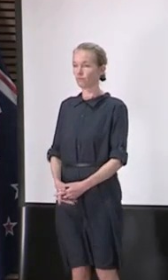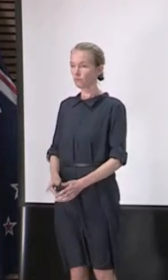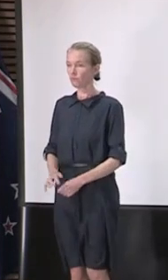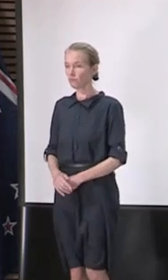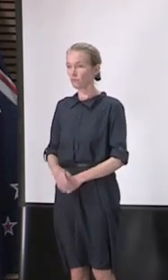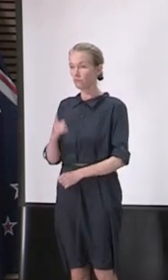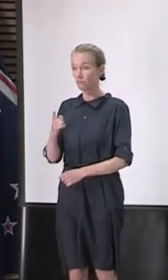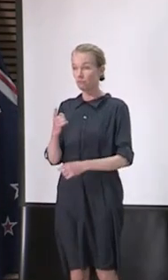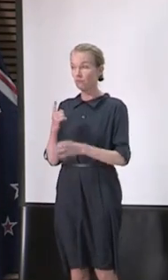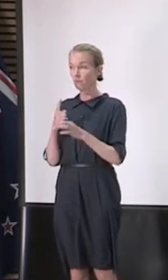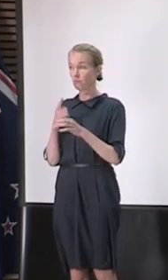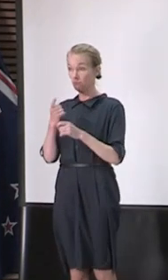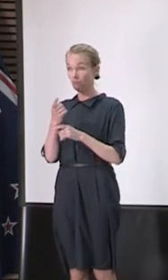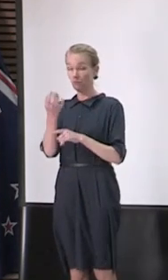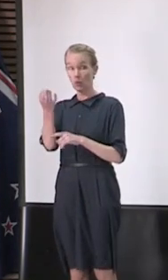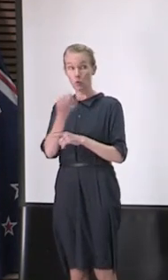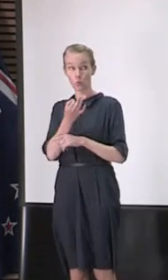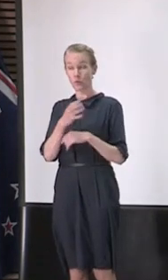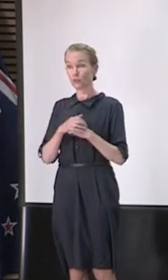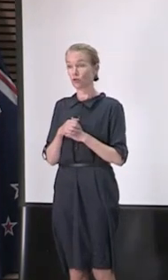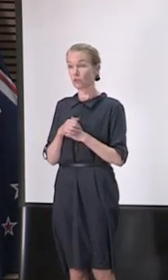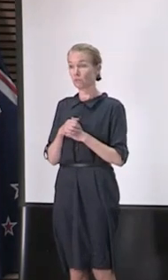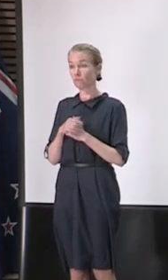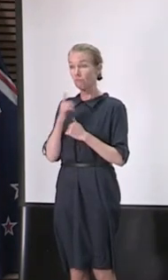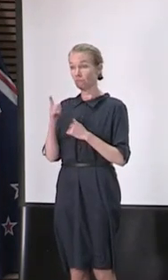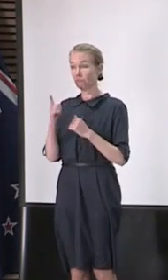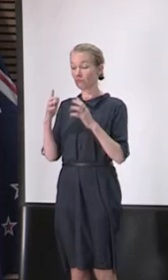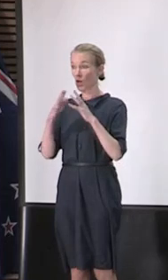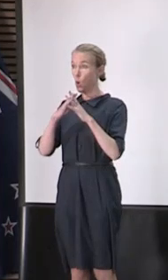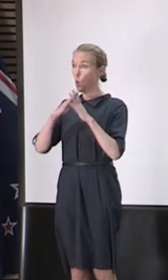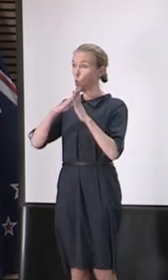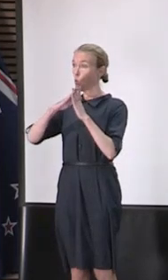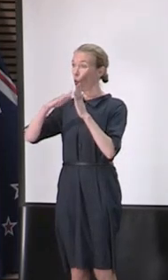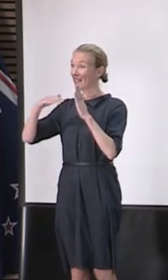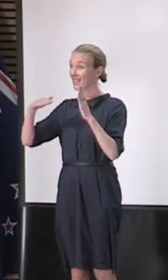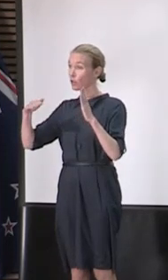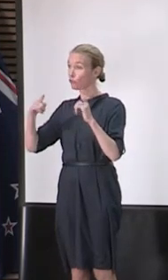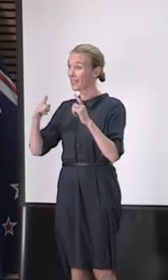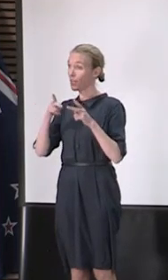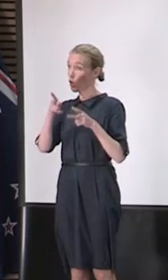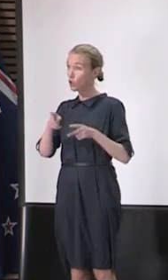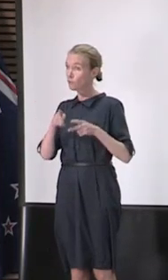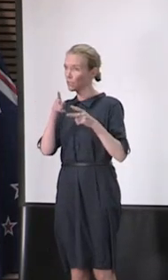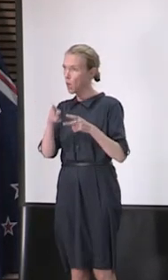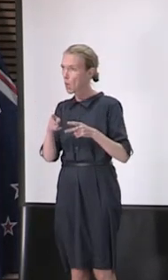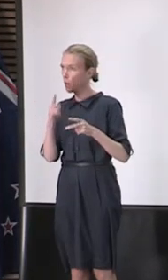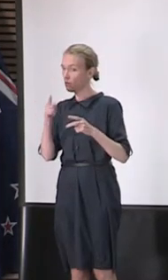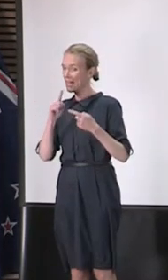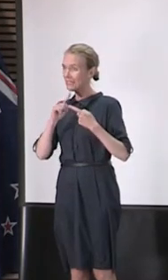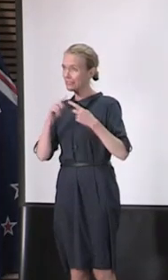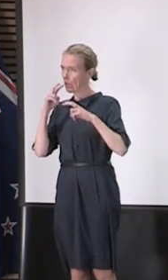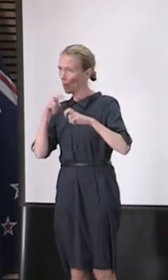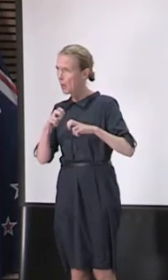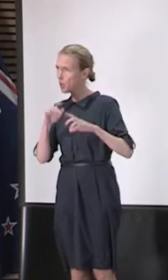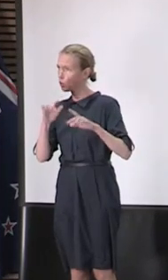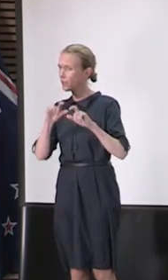at Waitakere Hospital, was this a cluster waiting to happen as been reported by one media outlet today? Well, I